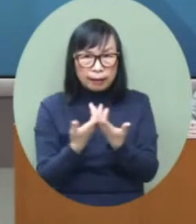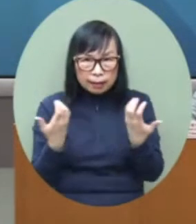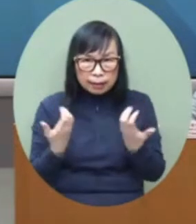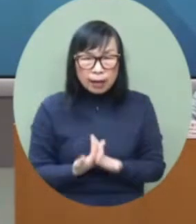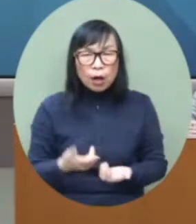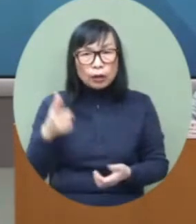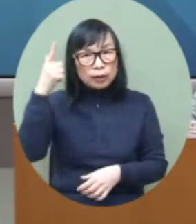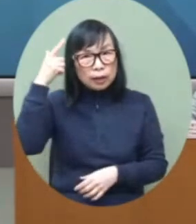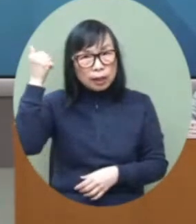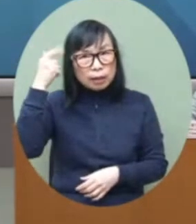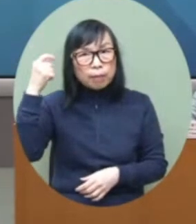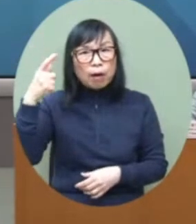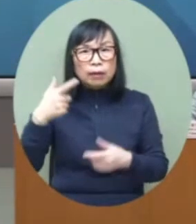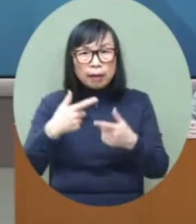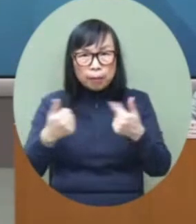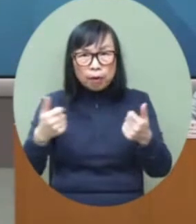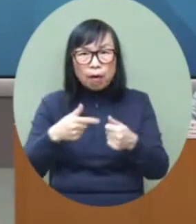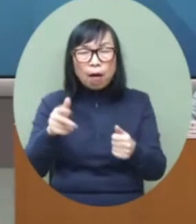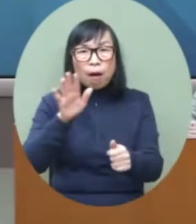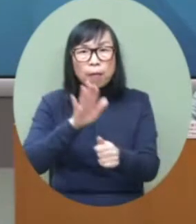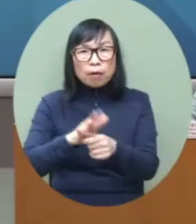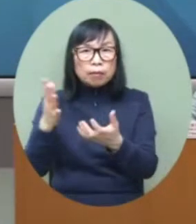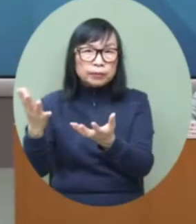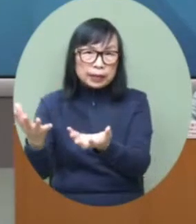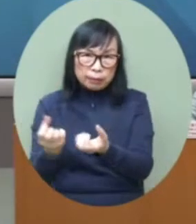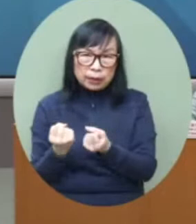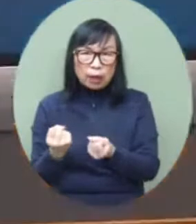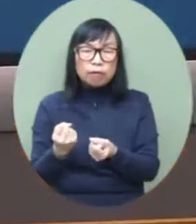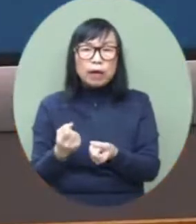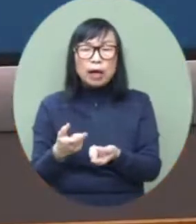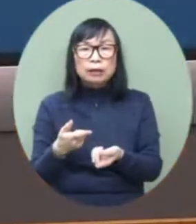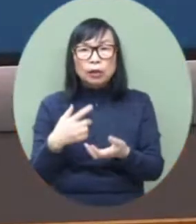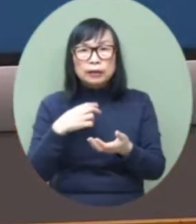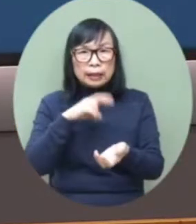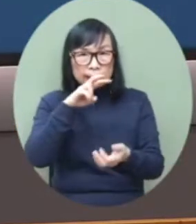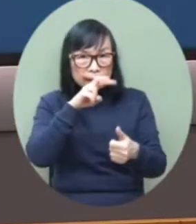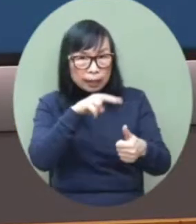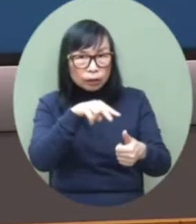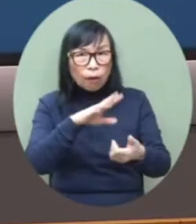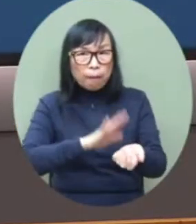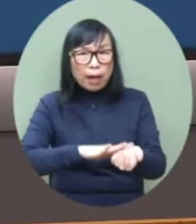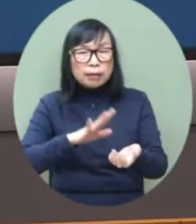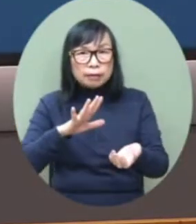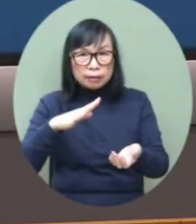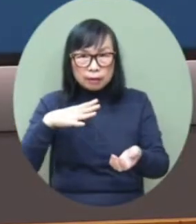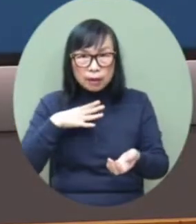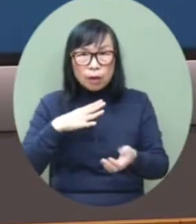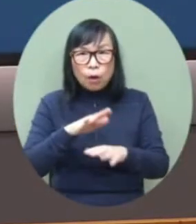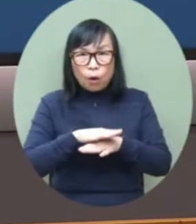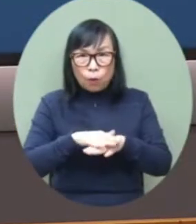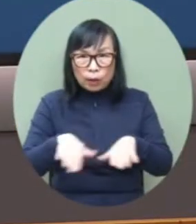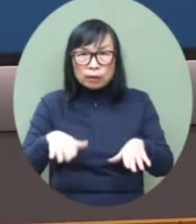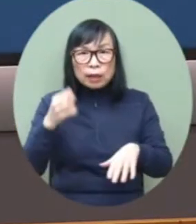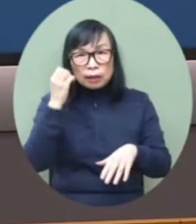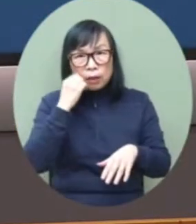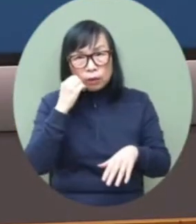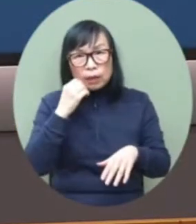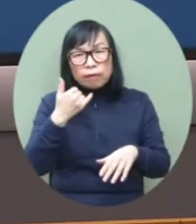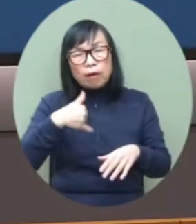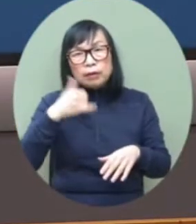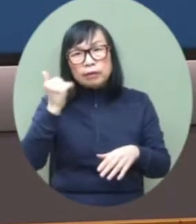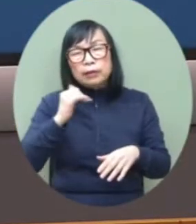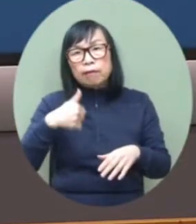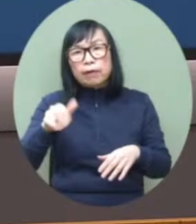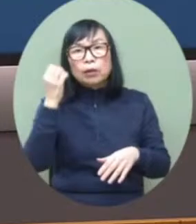not done a lot of statistics. We would like RCH to cooperate and accept the elderly back